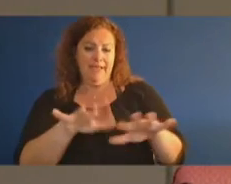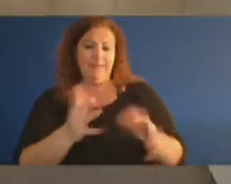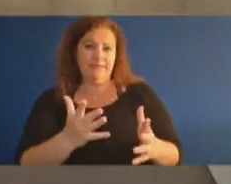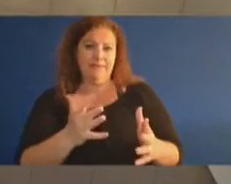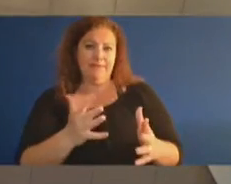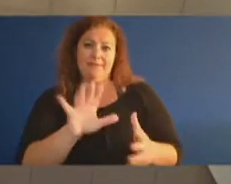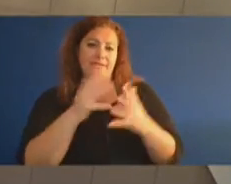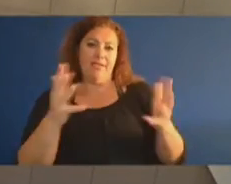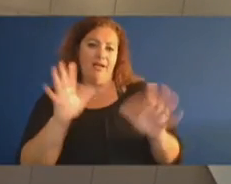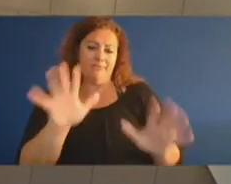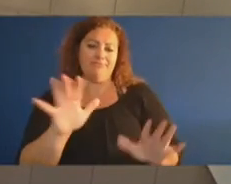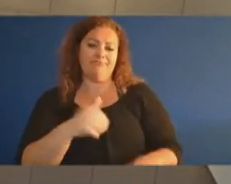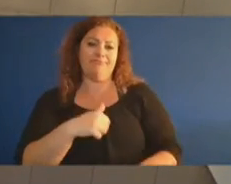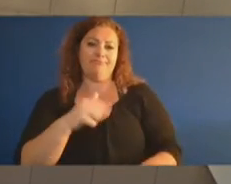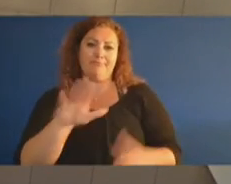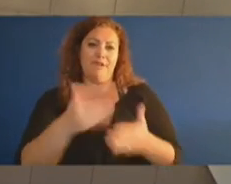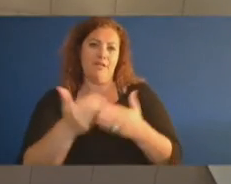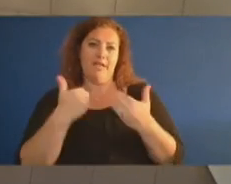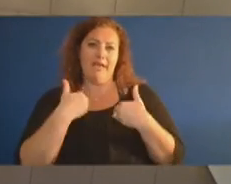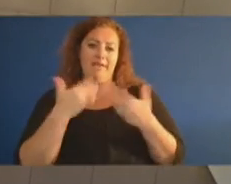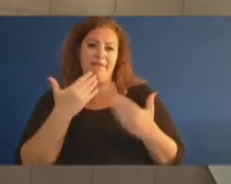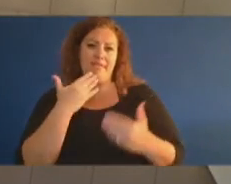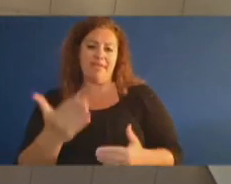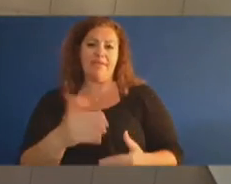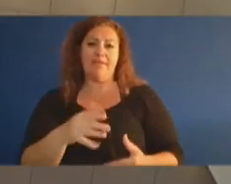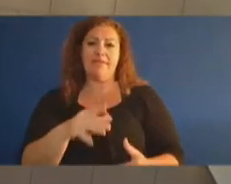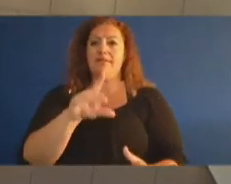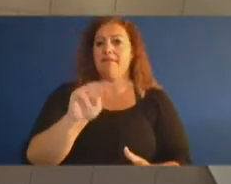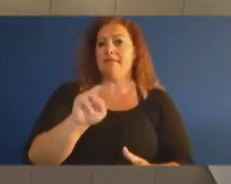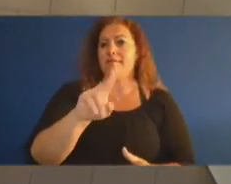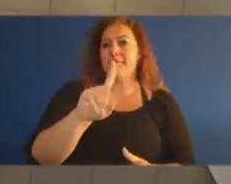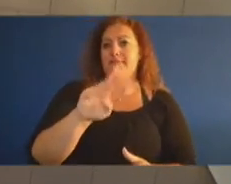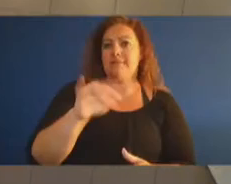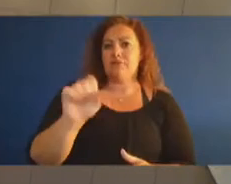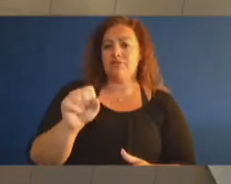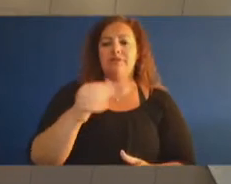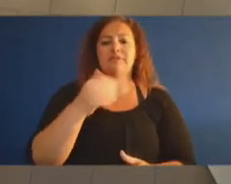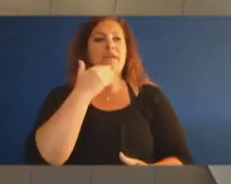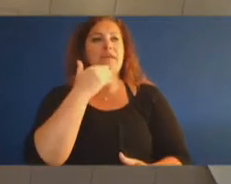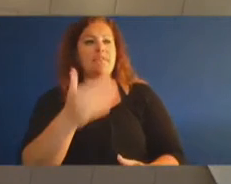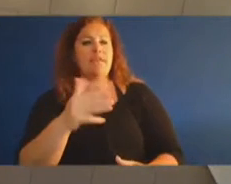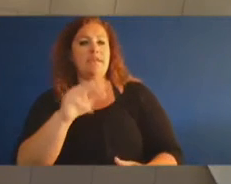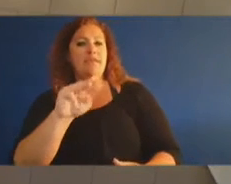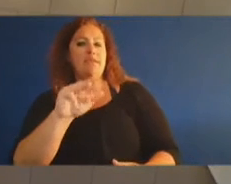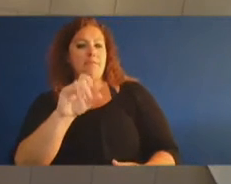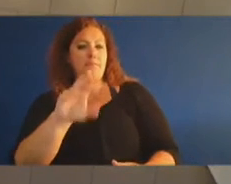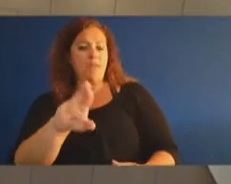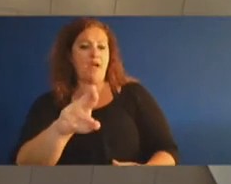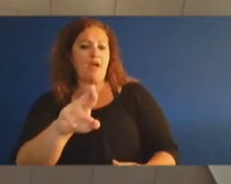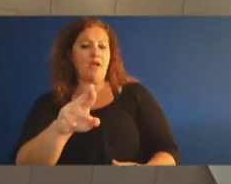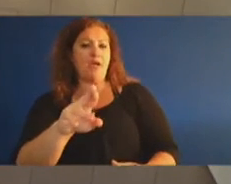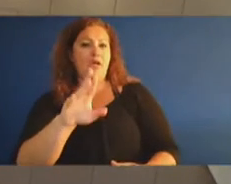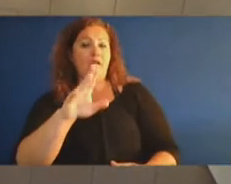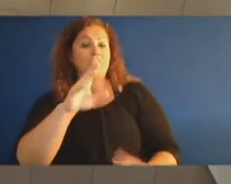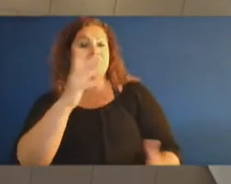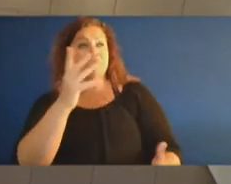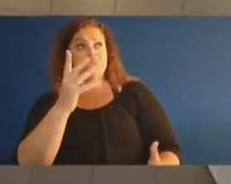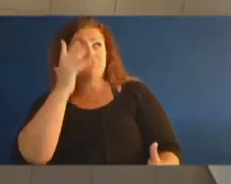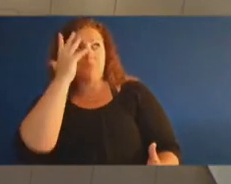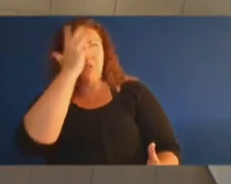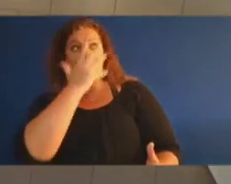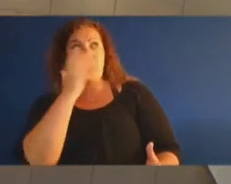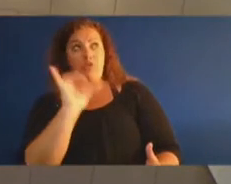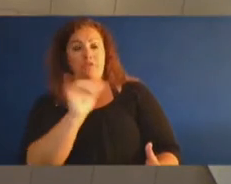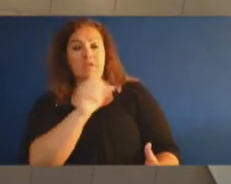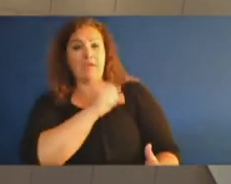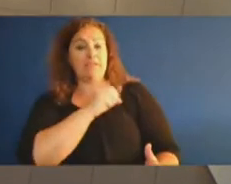I have thank you all right Mr DRS thank you mayor um it looks to me like the staff is